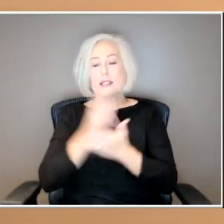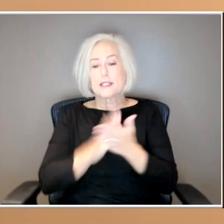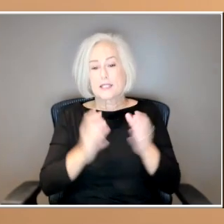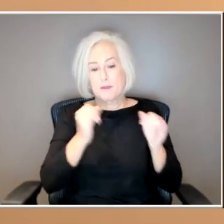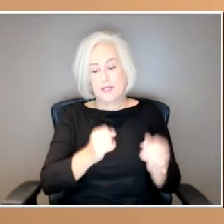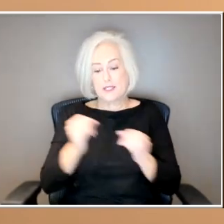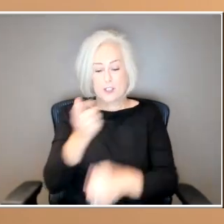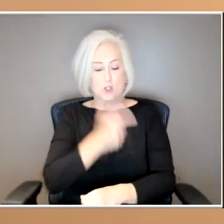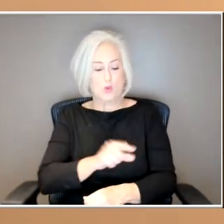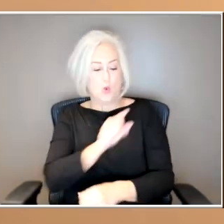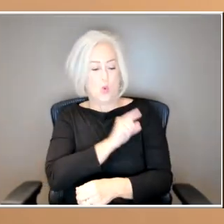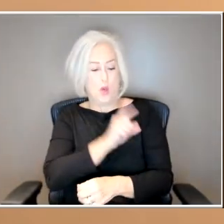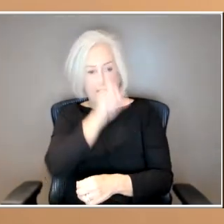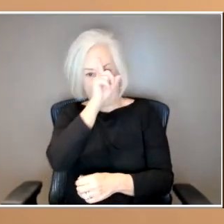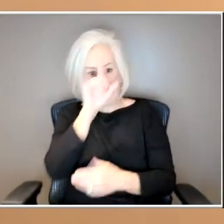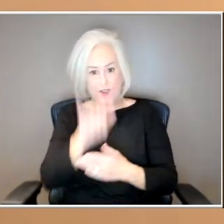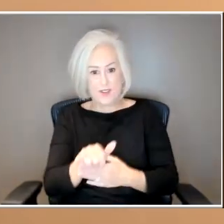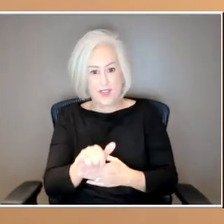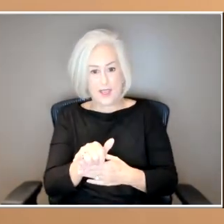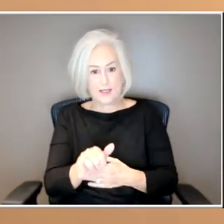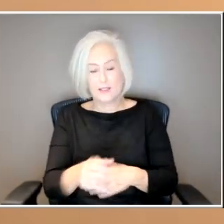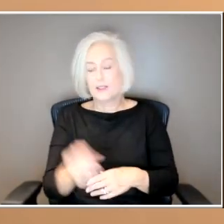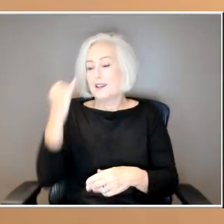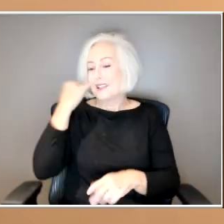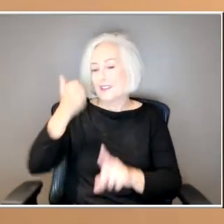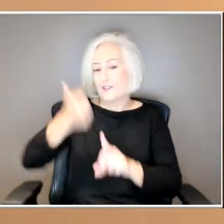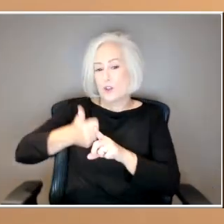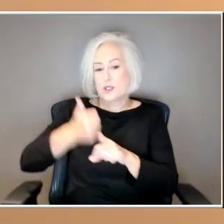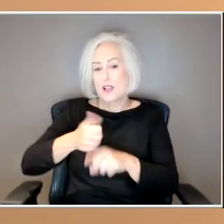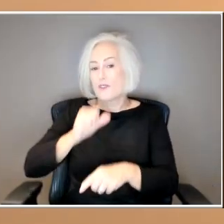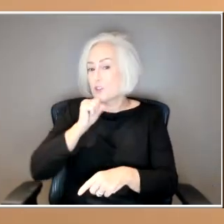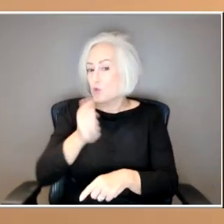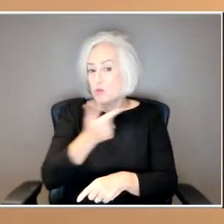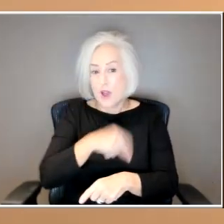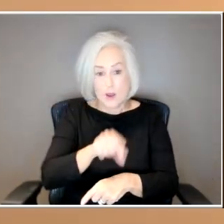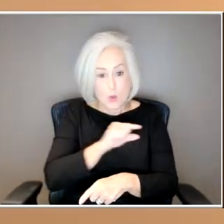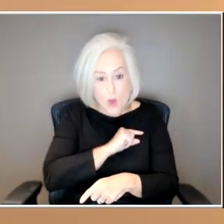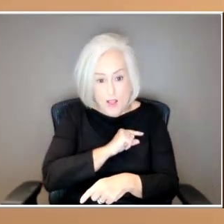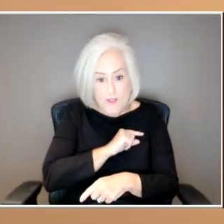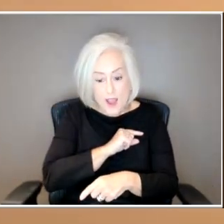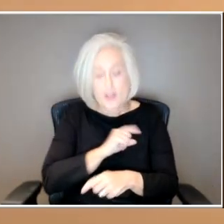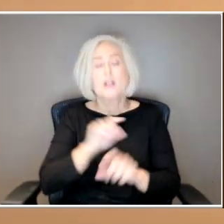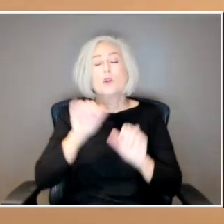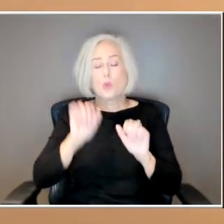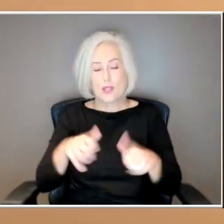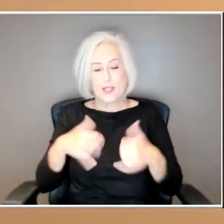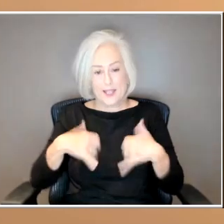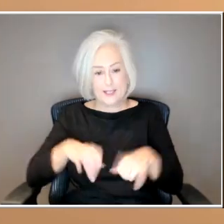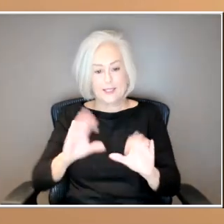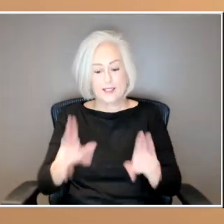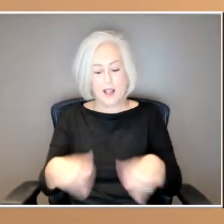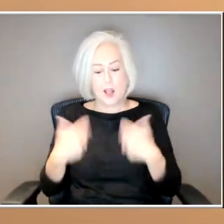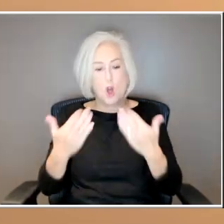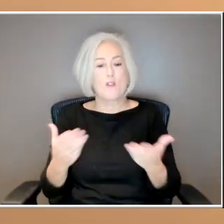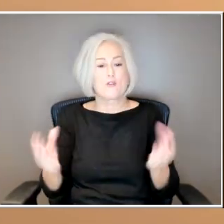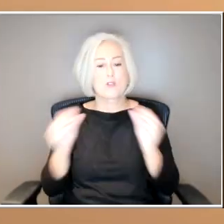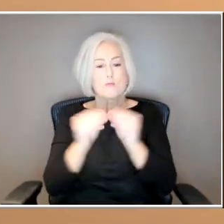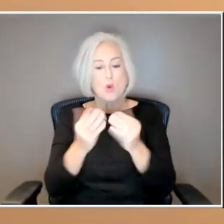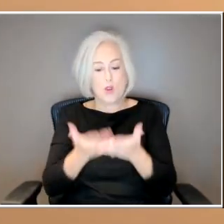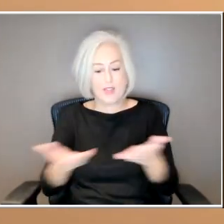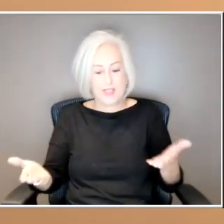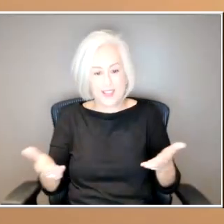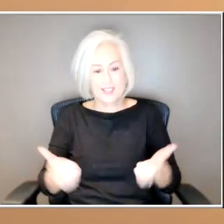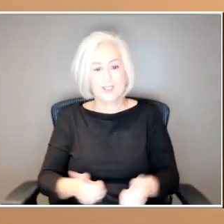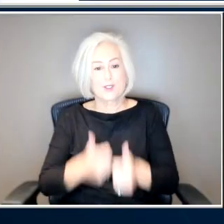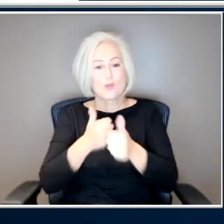qualify. But even if you're not an individual that qualifies from the surgery standpoint, there are still things that can be offered so you can be more proactive and make sure you're keeping healthy